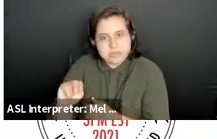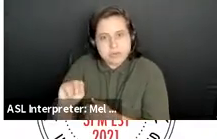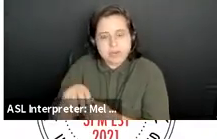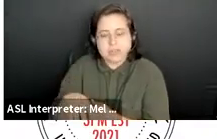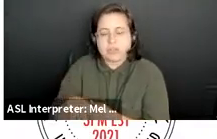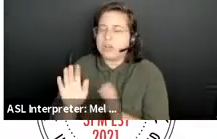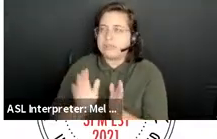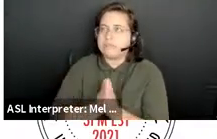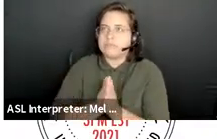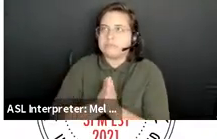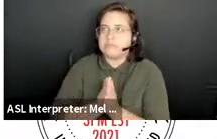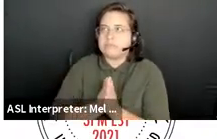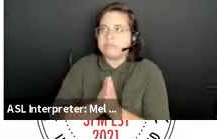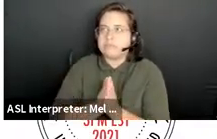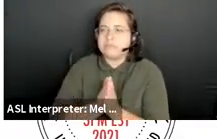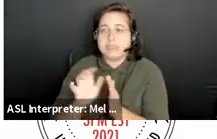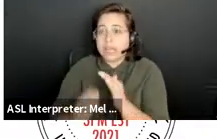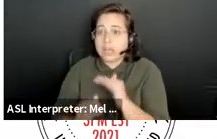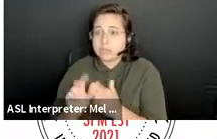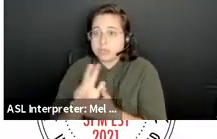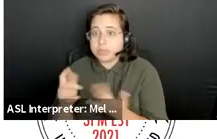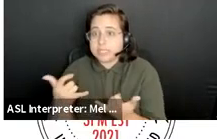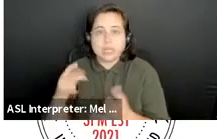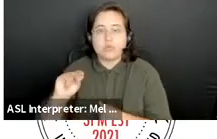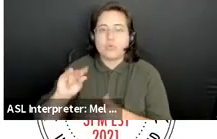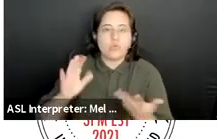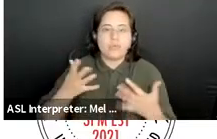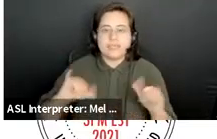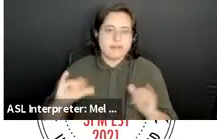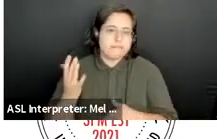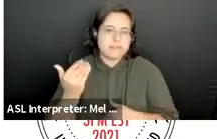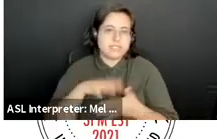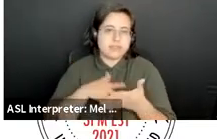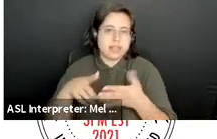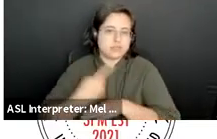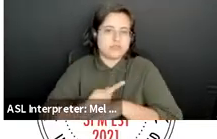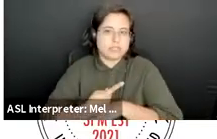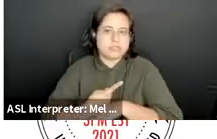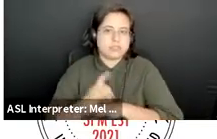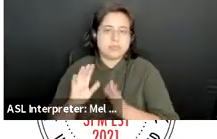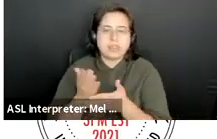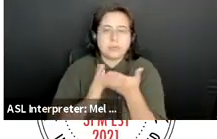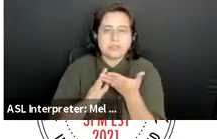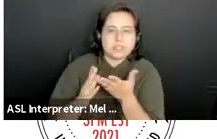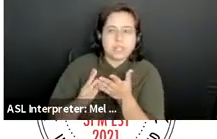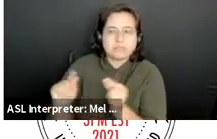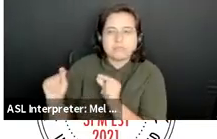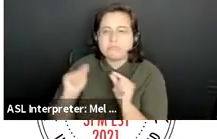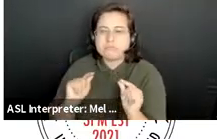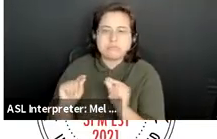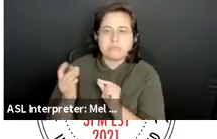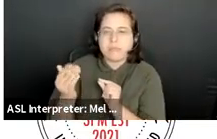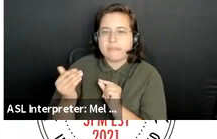Isn't premium processing up to 3 weeks now? No, that's not true. It's still 15 calendar days. There was some talk about it being shifted to